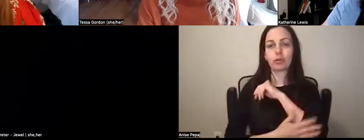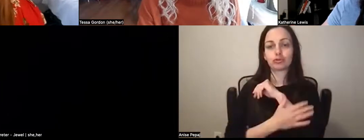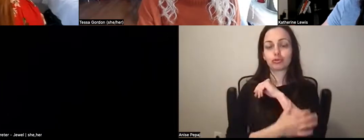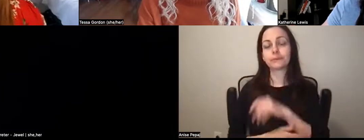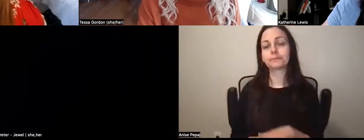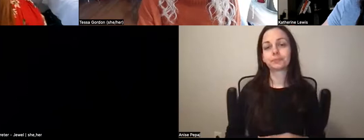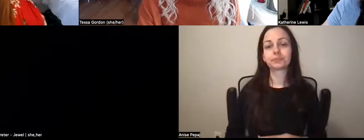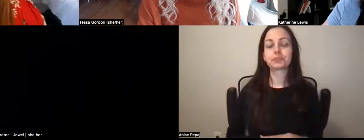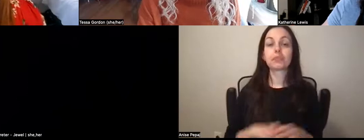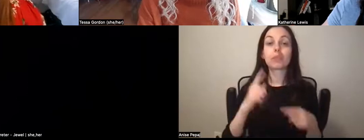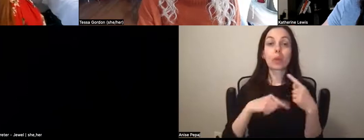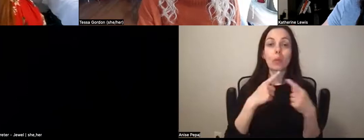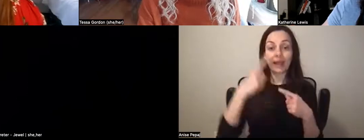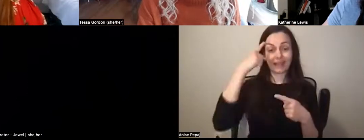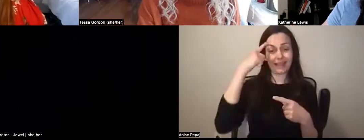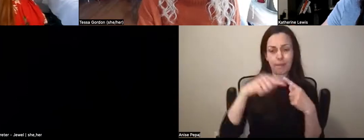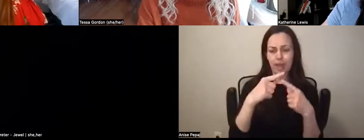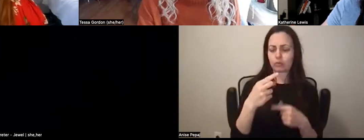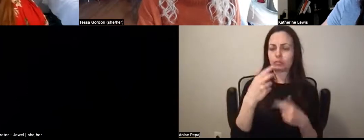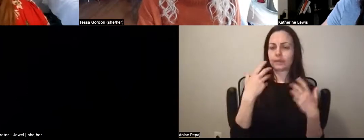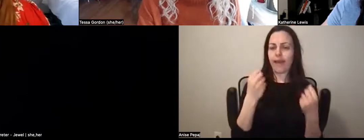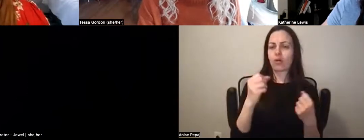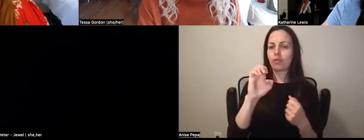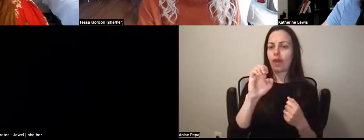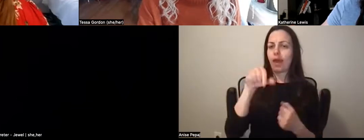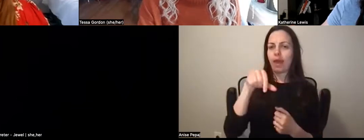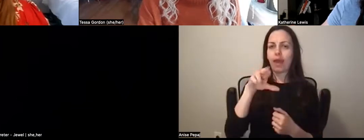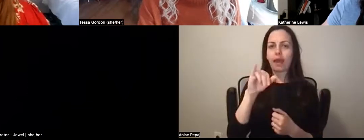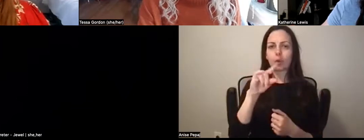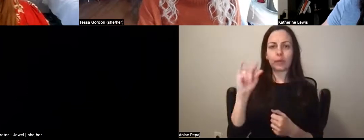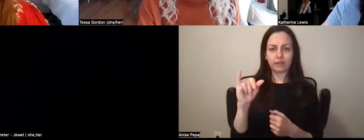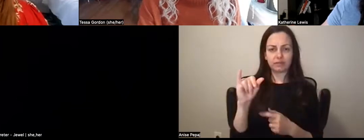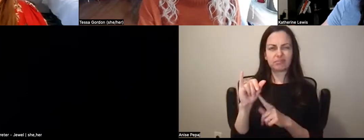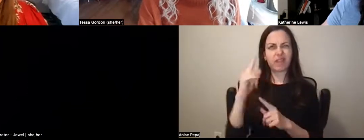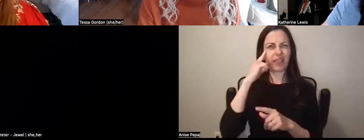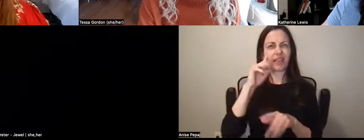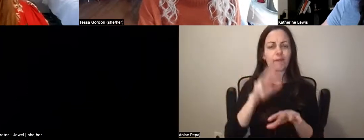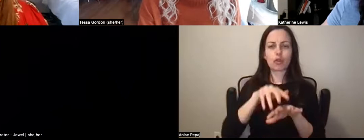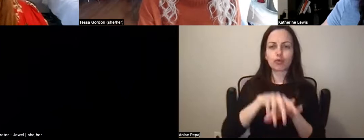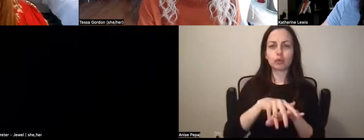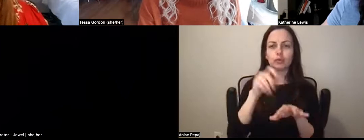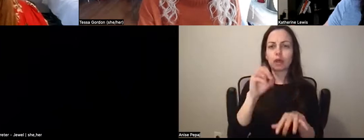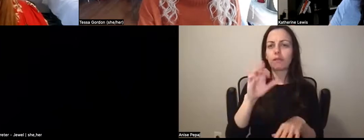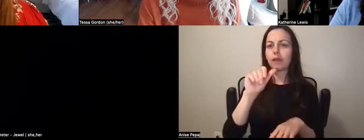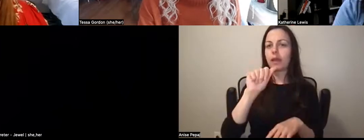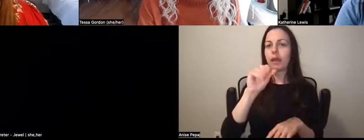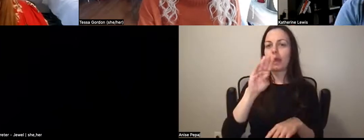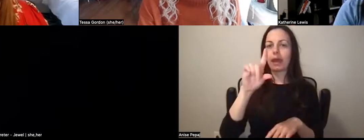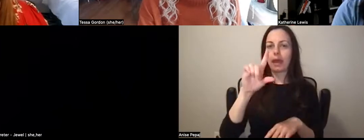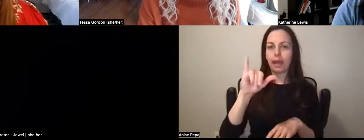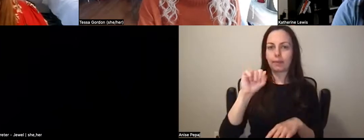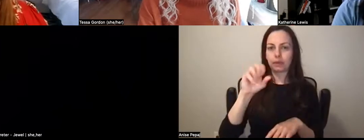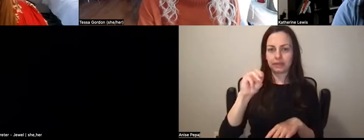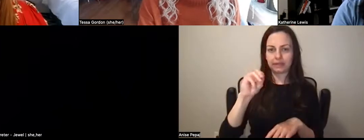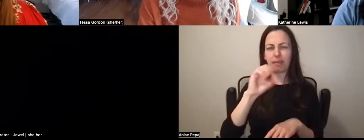I think about health equity, I think about the roots of ableism and stigma against disabled